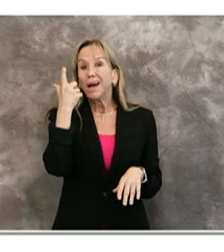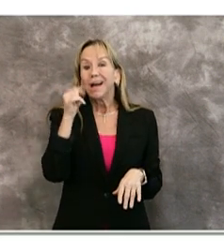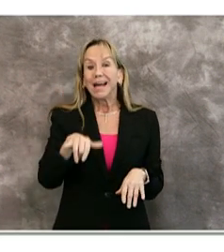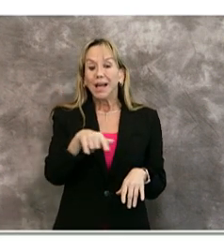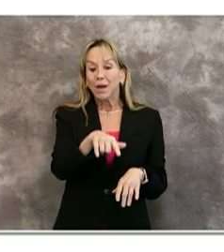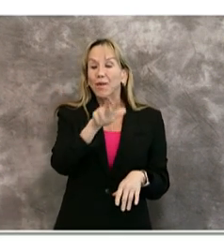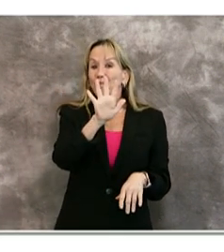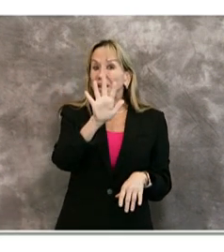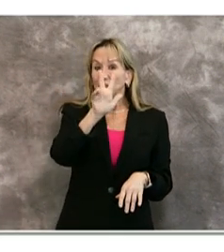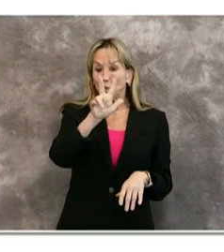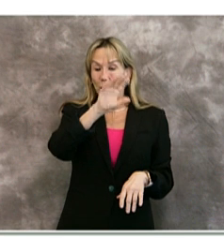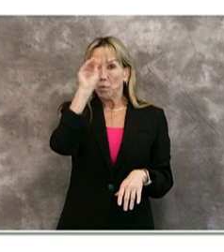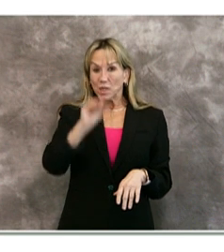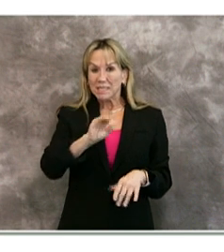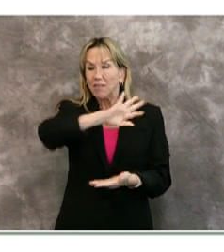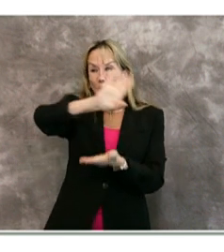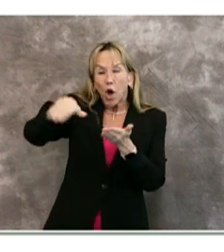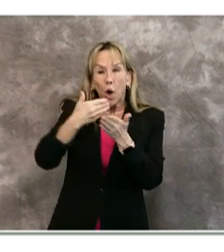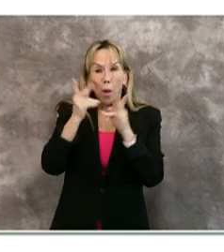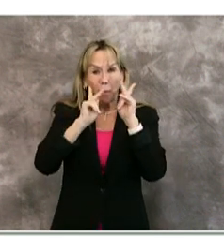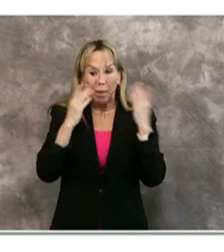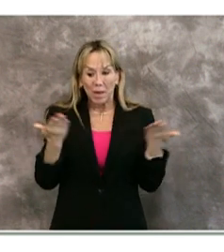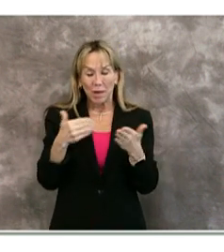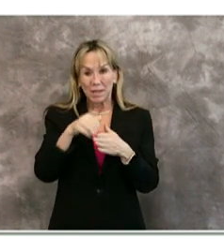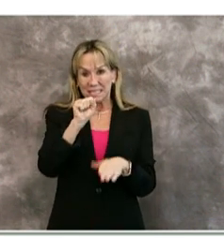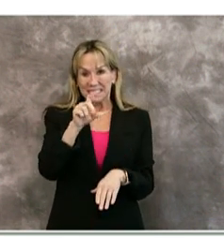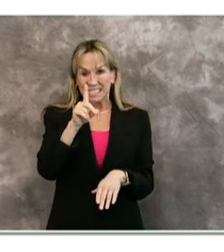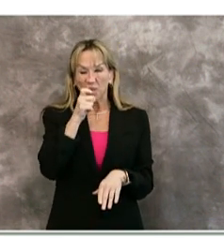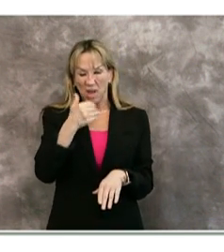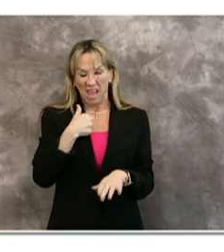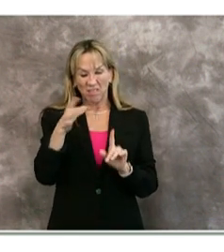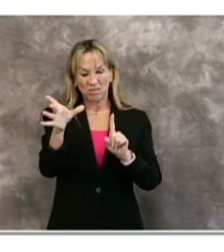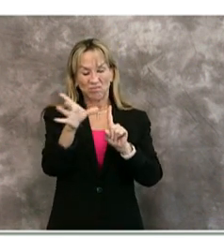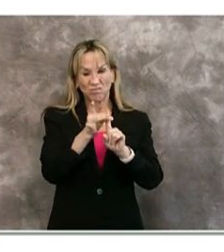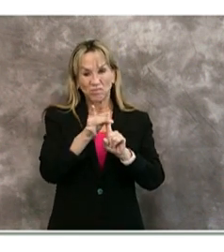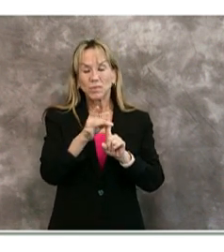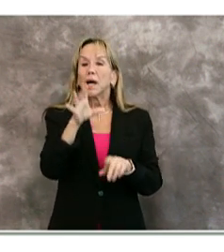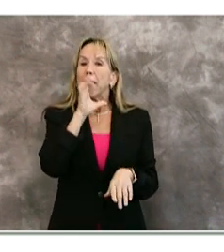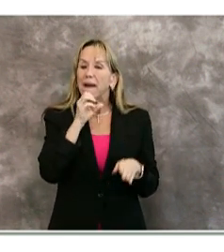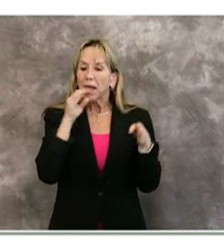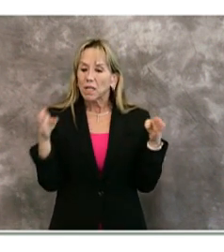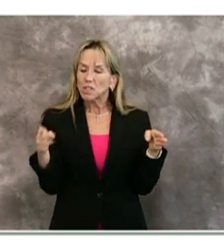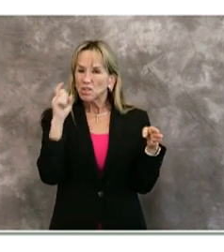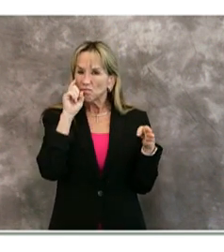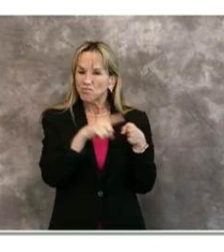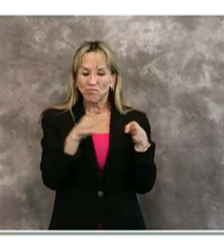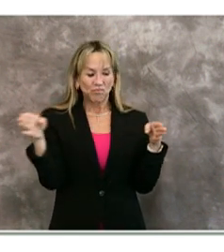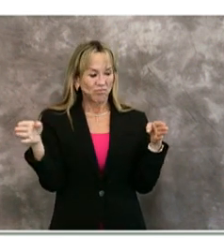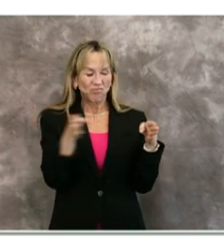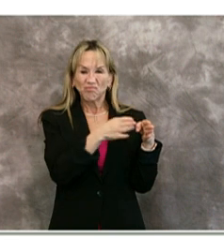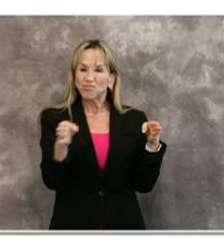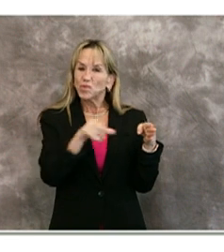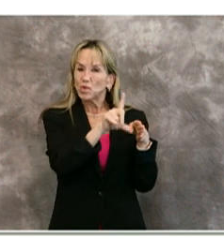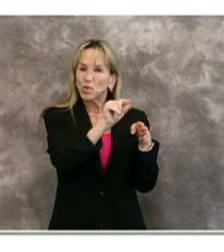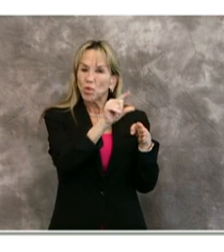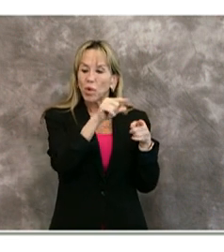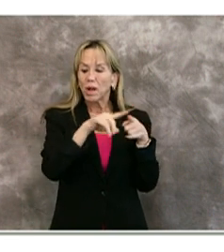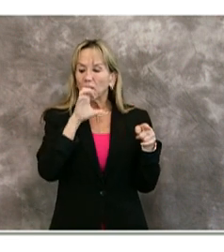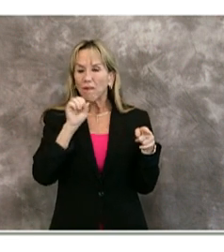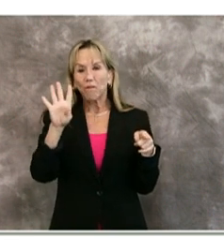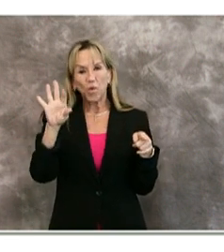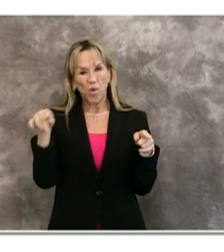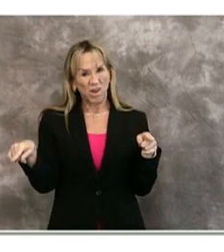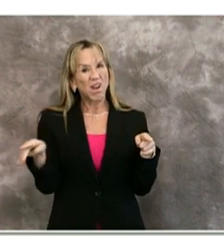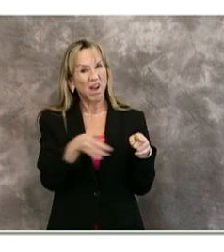53% of the total number of cases are between the ages of 20 and 49 years of age. Of